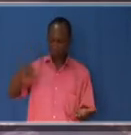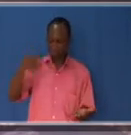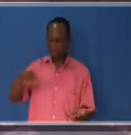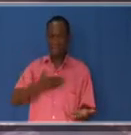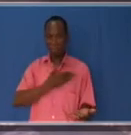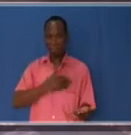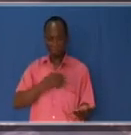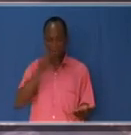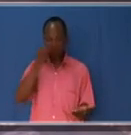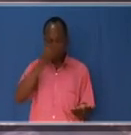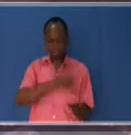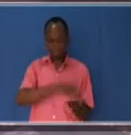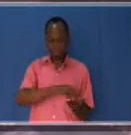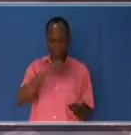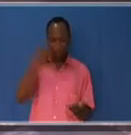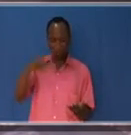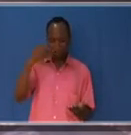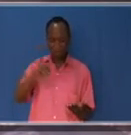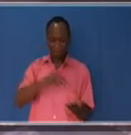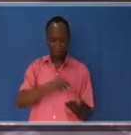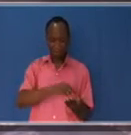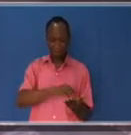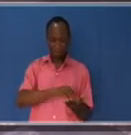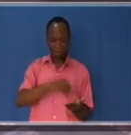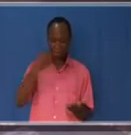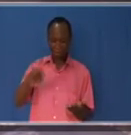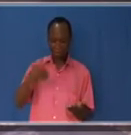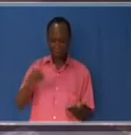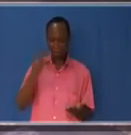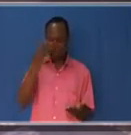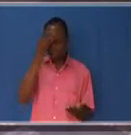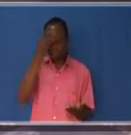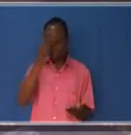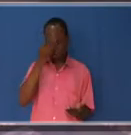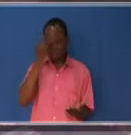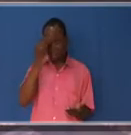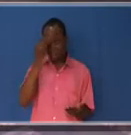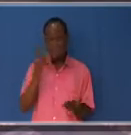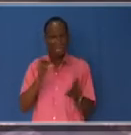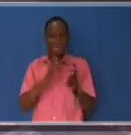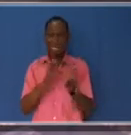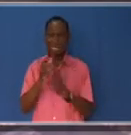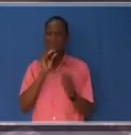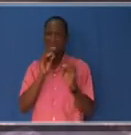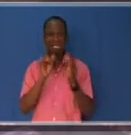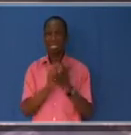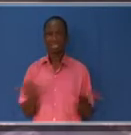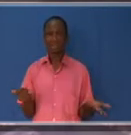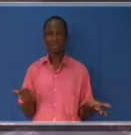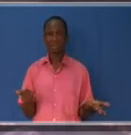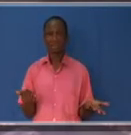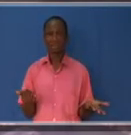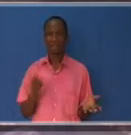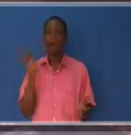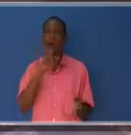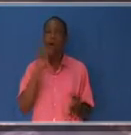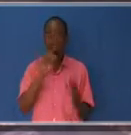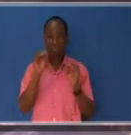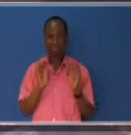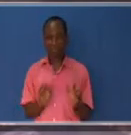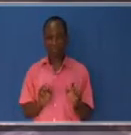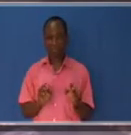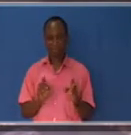Now the year above fracket to an emumaso, and now peninsu sukrana, and yet Jesus Christ in church there. Ntinipot is an